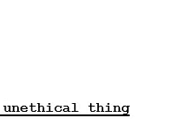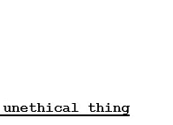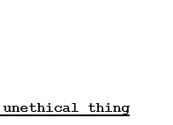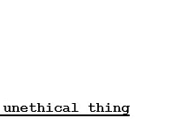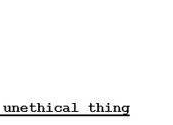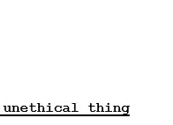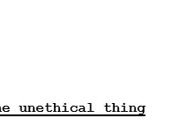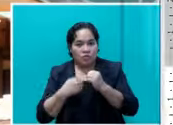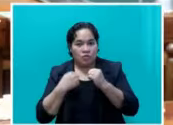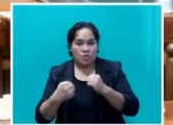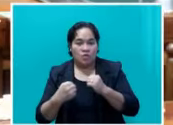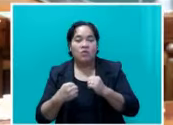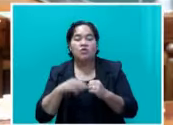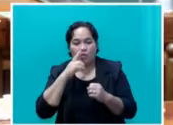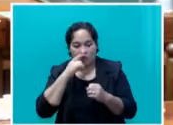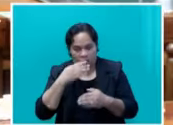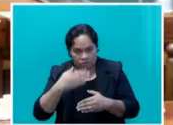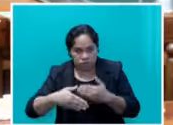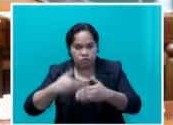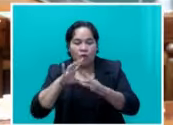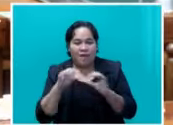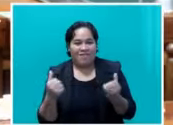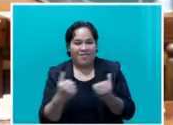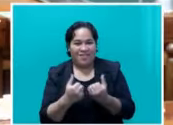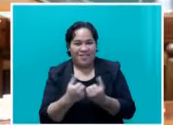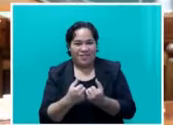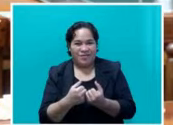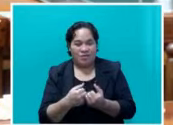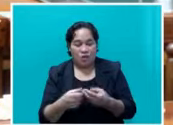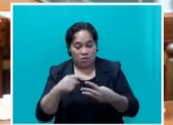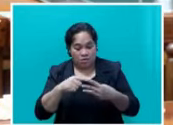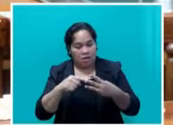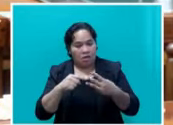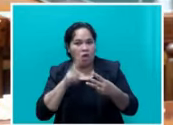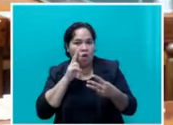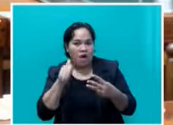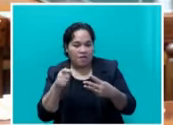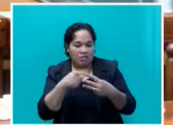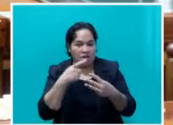wasn't wobbly or anything happened to it. So each of these legs looked after one another.